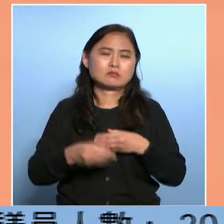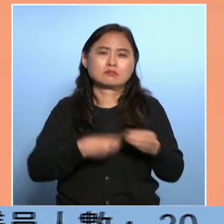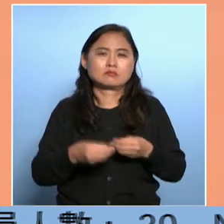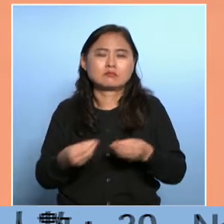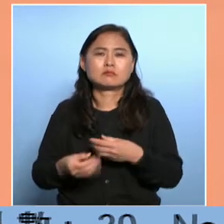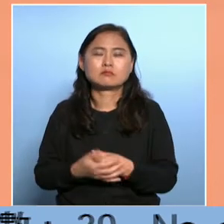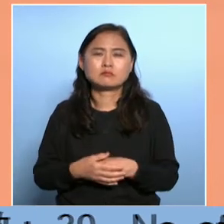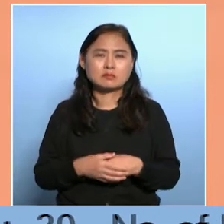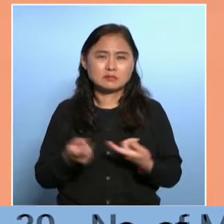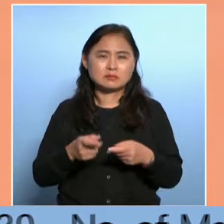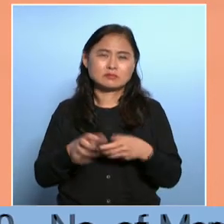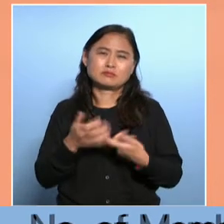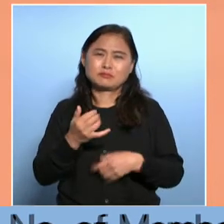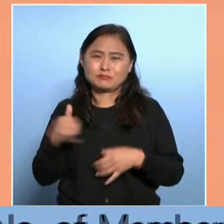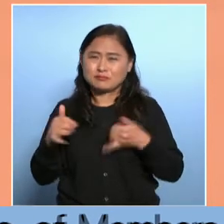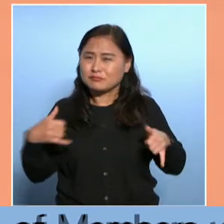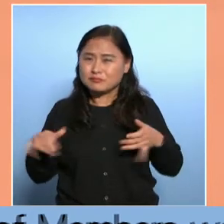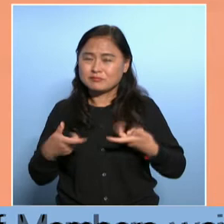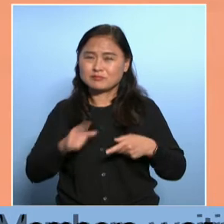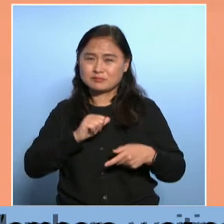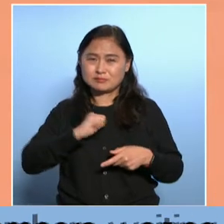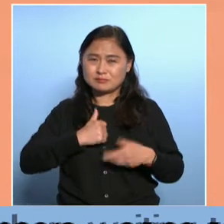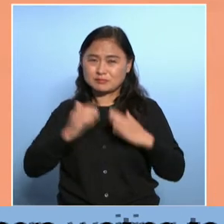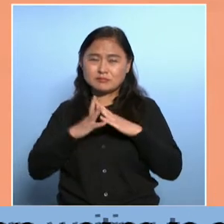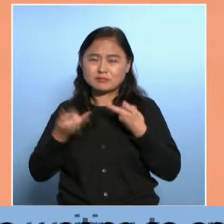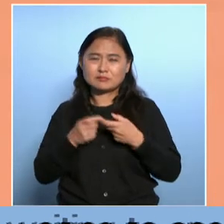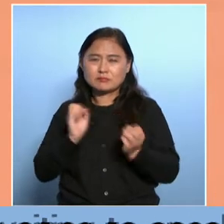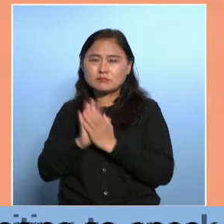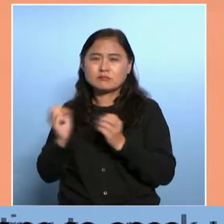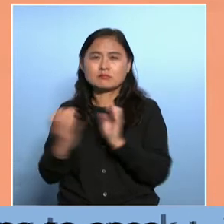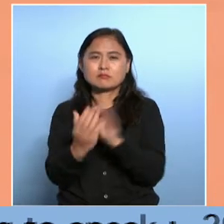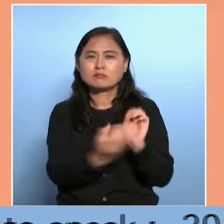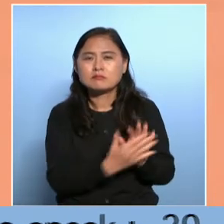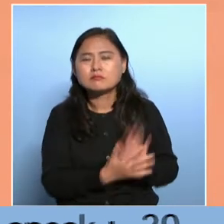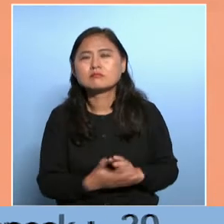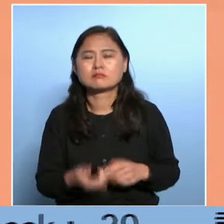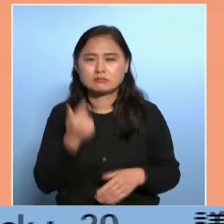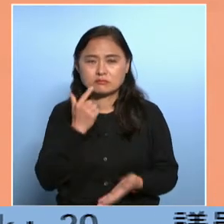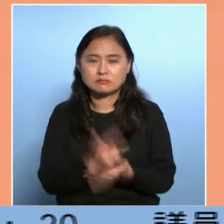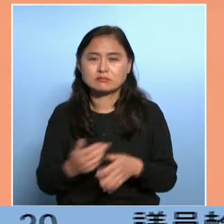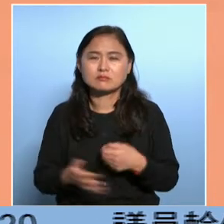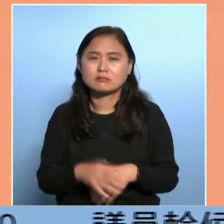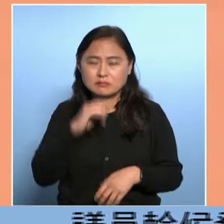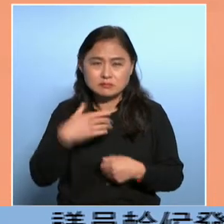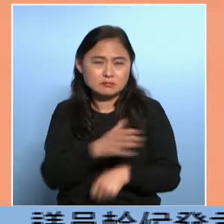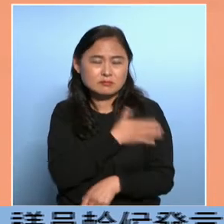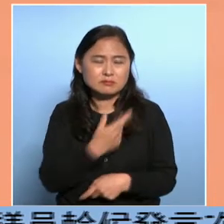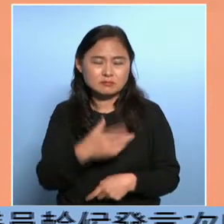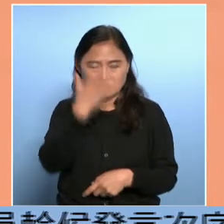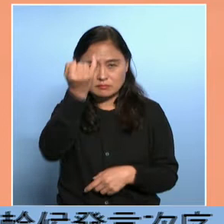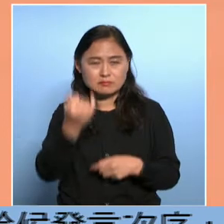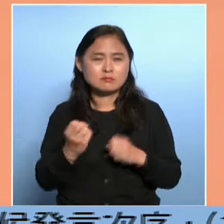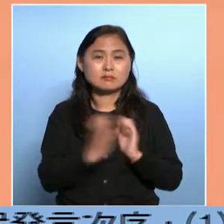confirmed case there, this virus can easily be transmitted to others present, and therefore to their